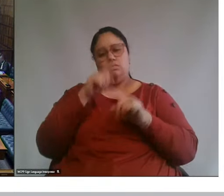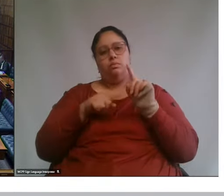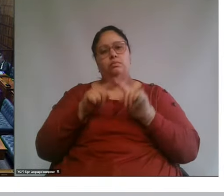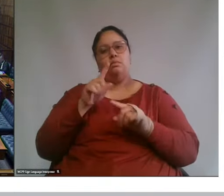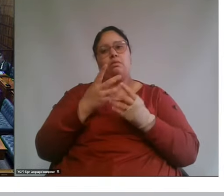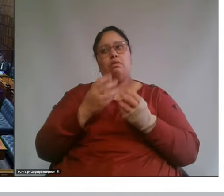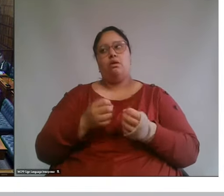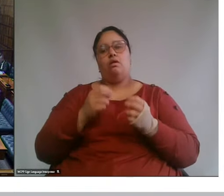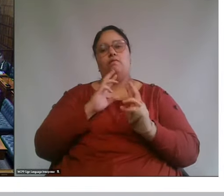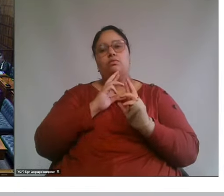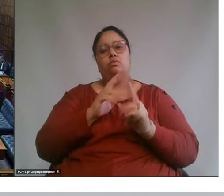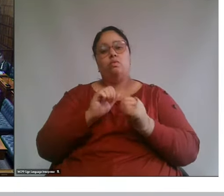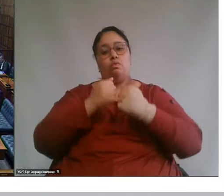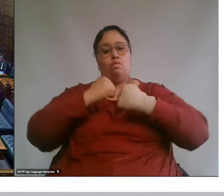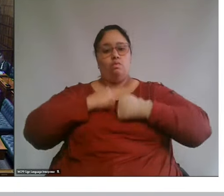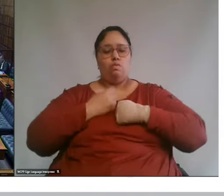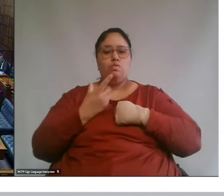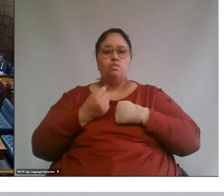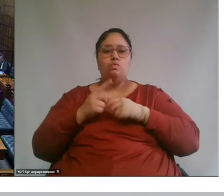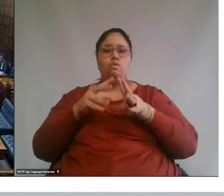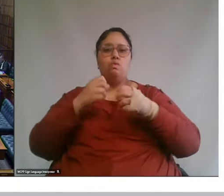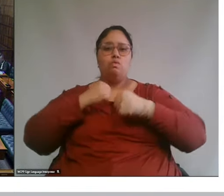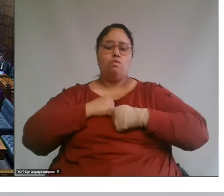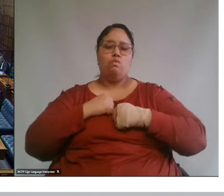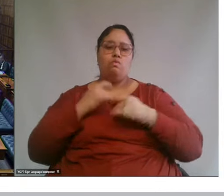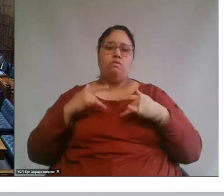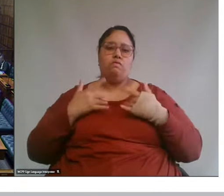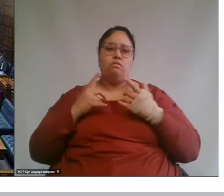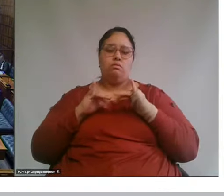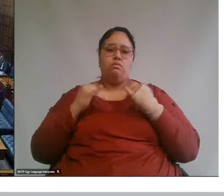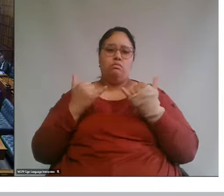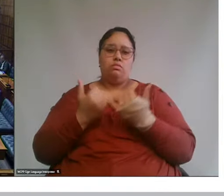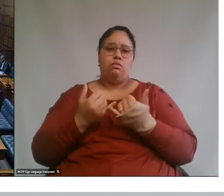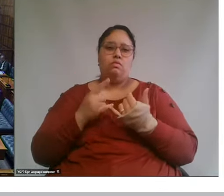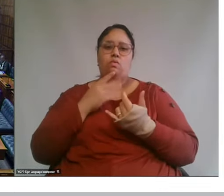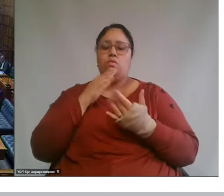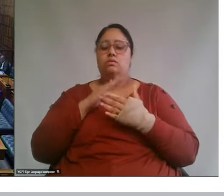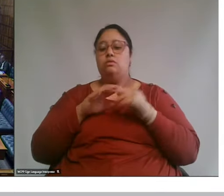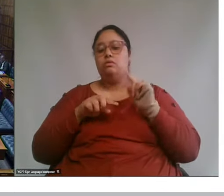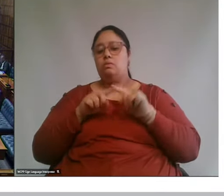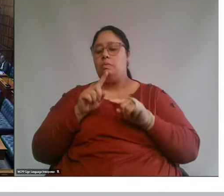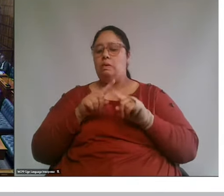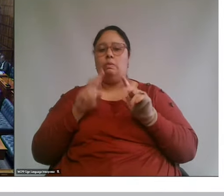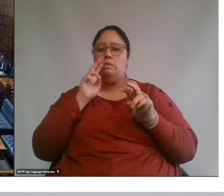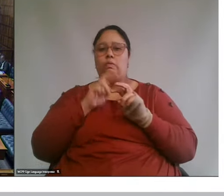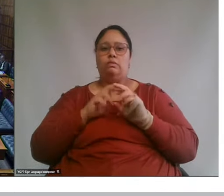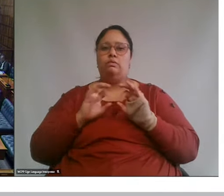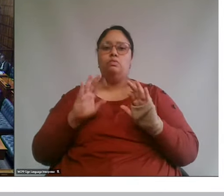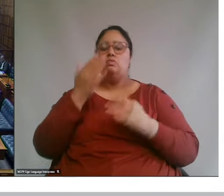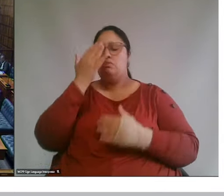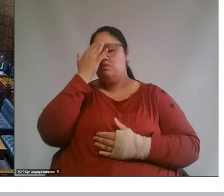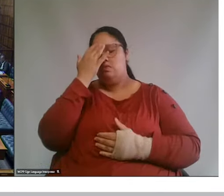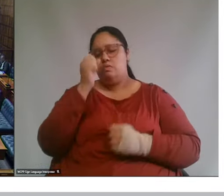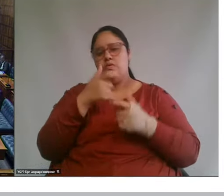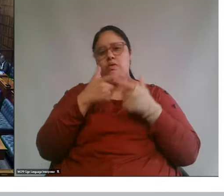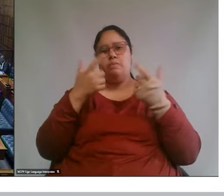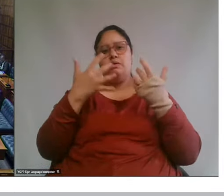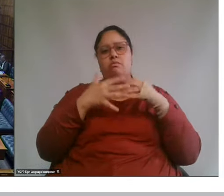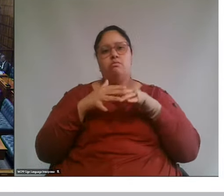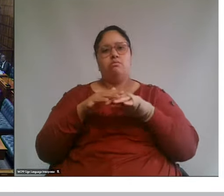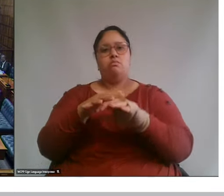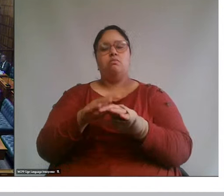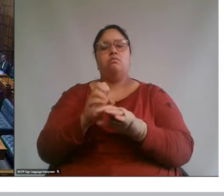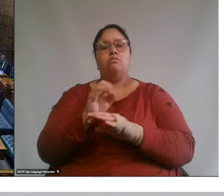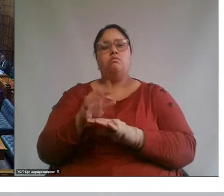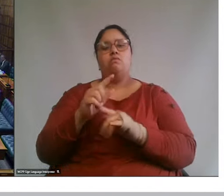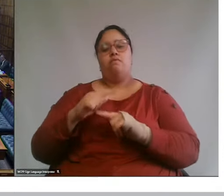do this on their own using their own Eventing companies who sometimes may not necessarily know the bigger networks